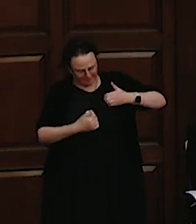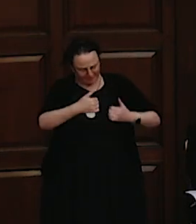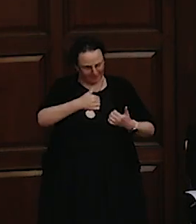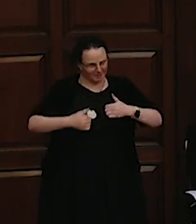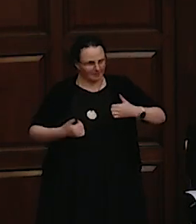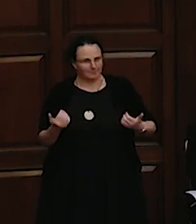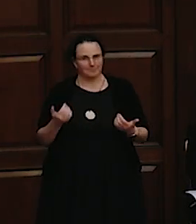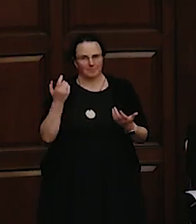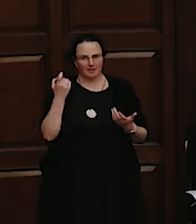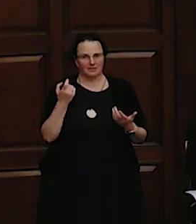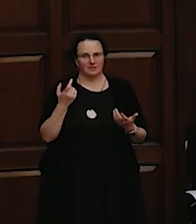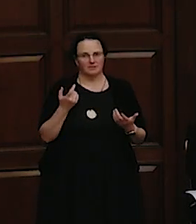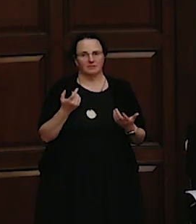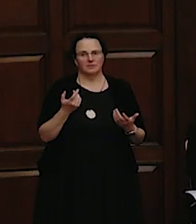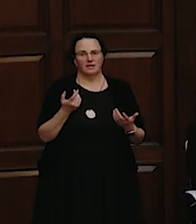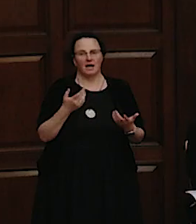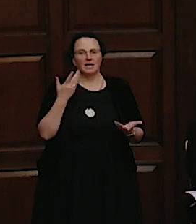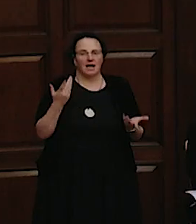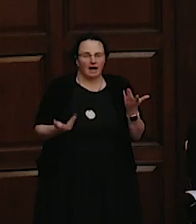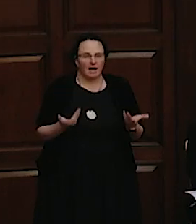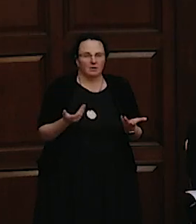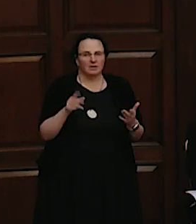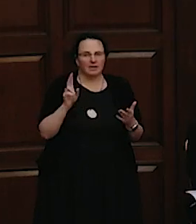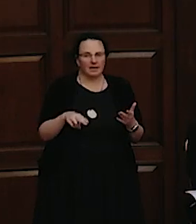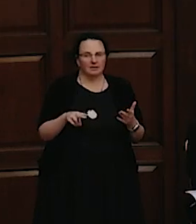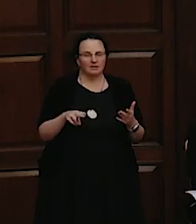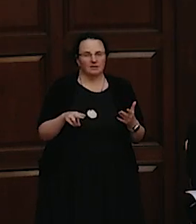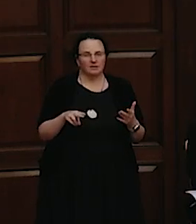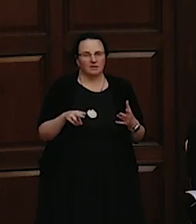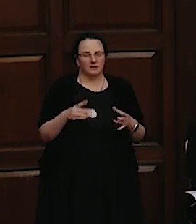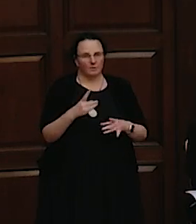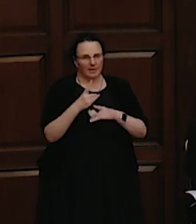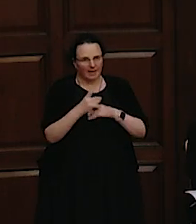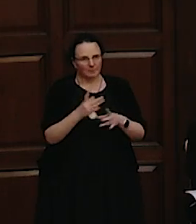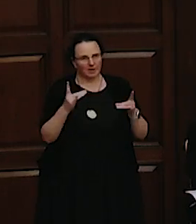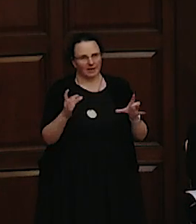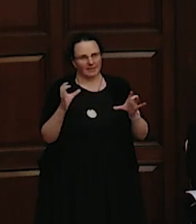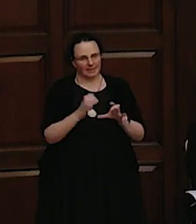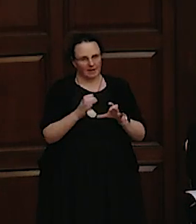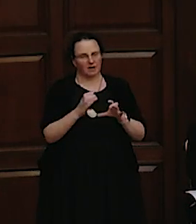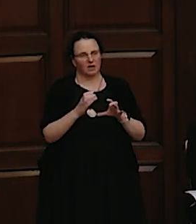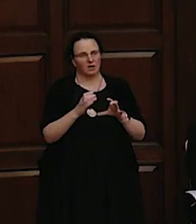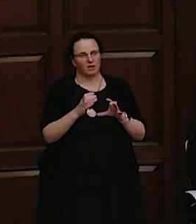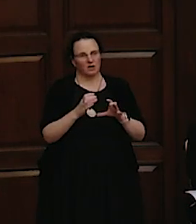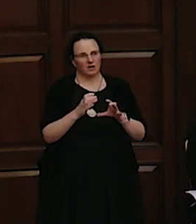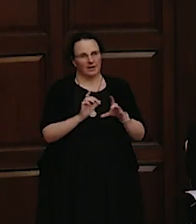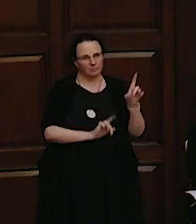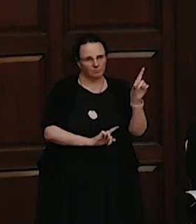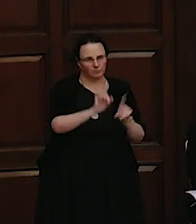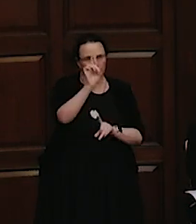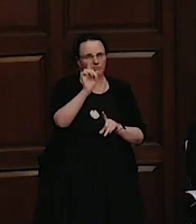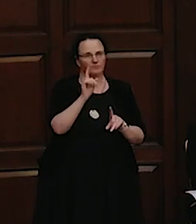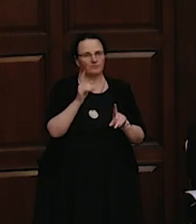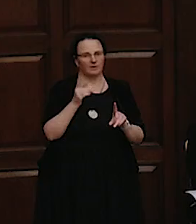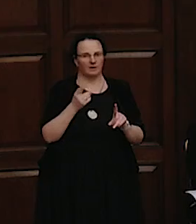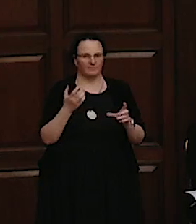take responsibility for that. So maybe how can we look at the healthcare system and see how we can improve experience of